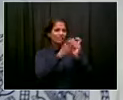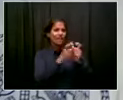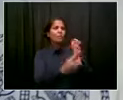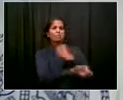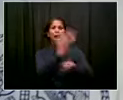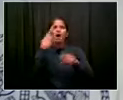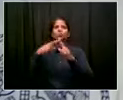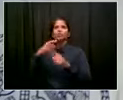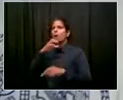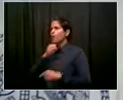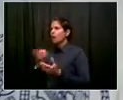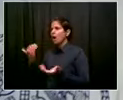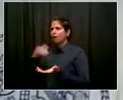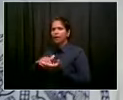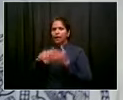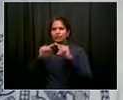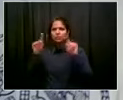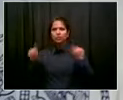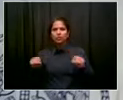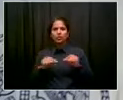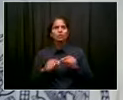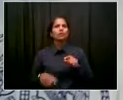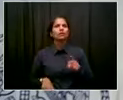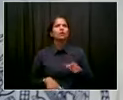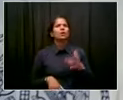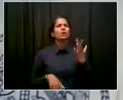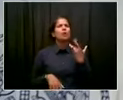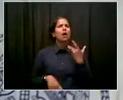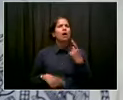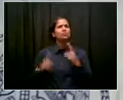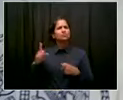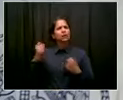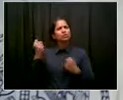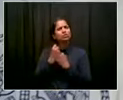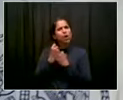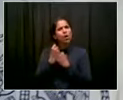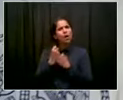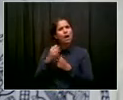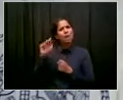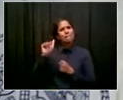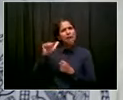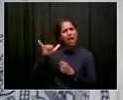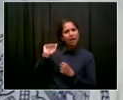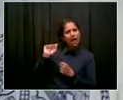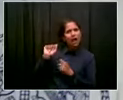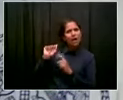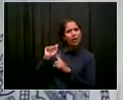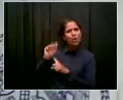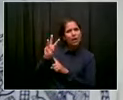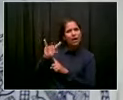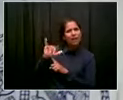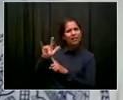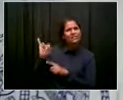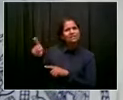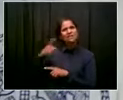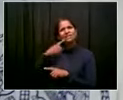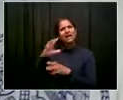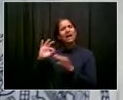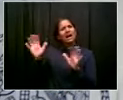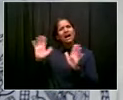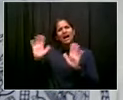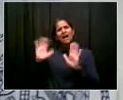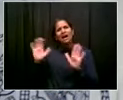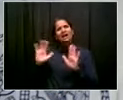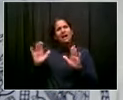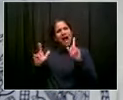maya wiley who's like very anti-giuliani style policing well fair question but a much more complicated reality than